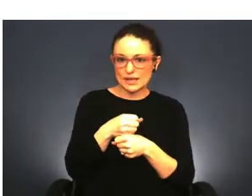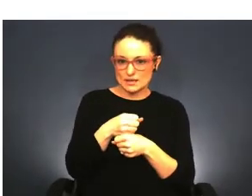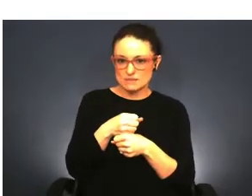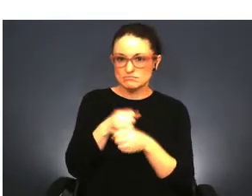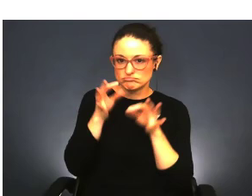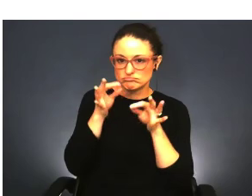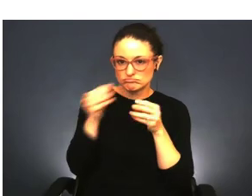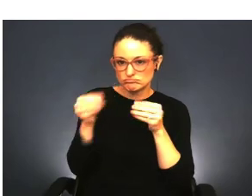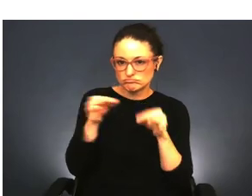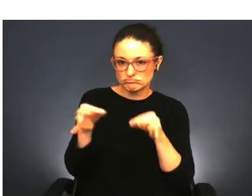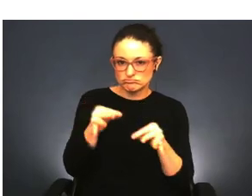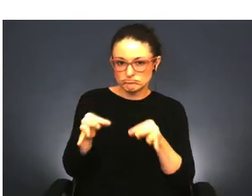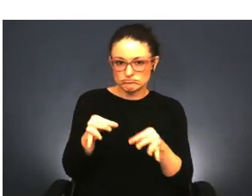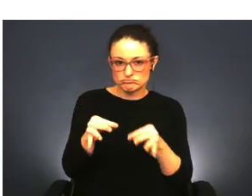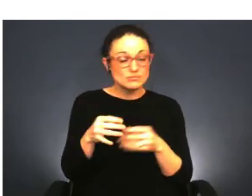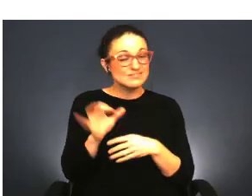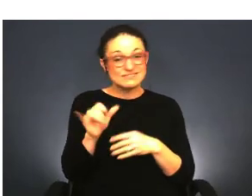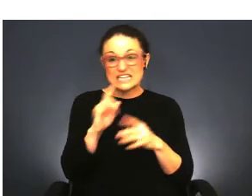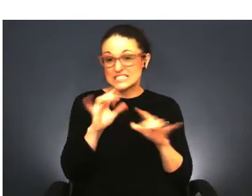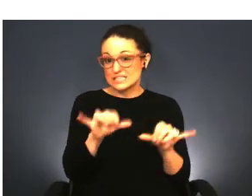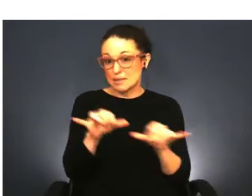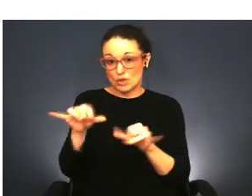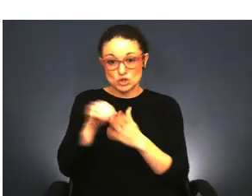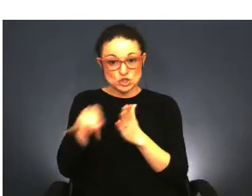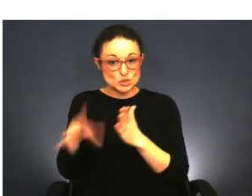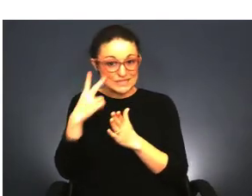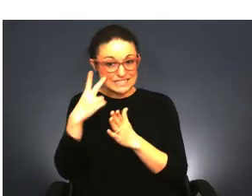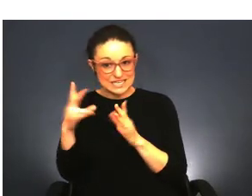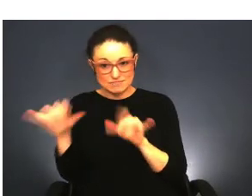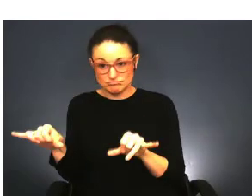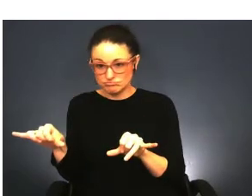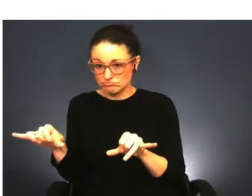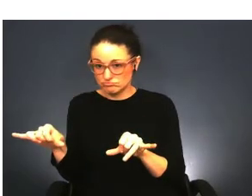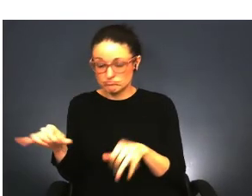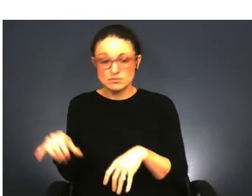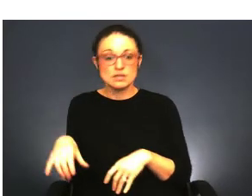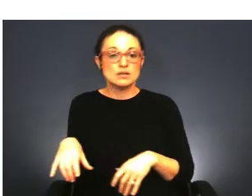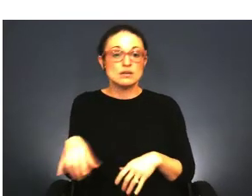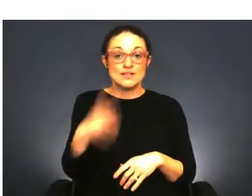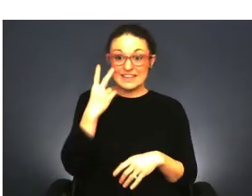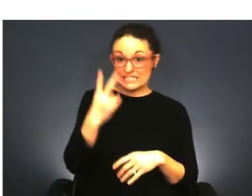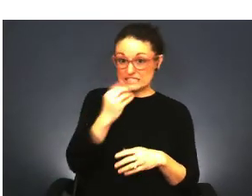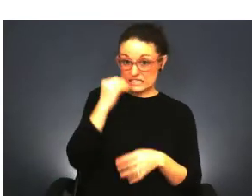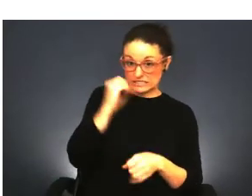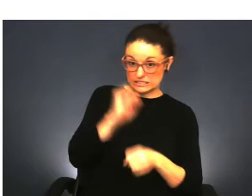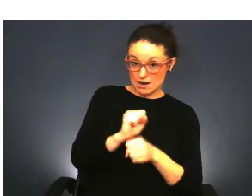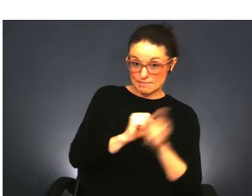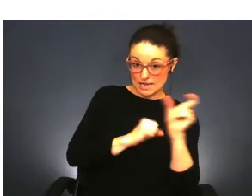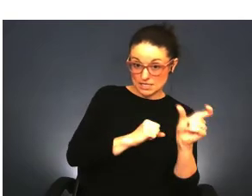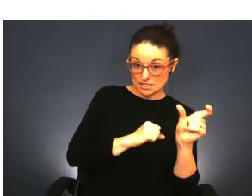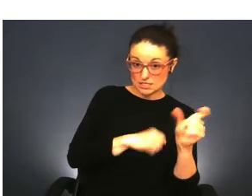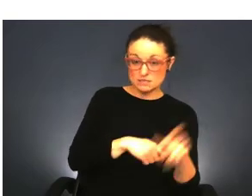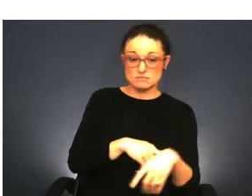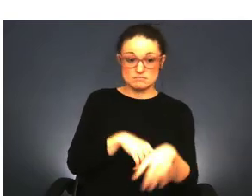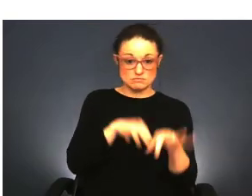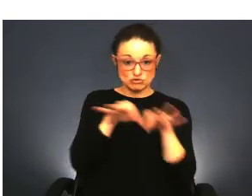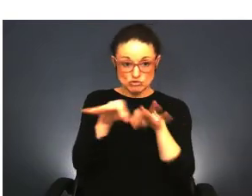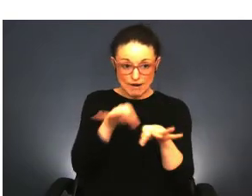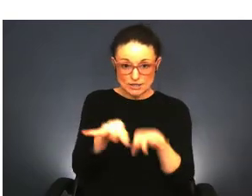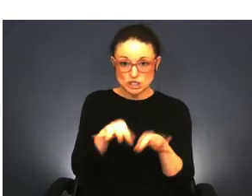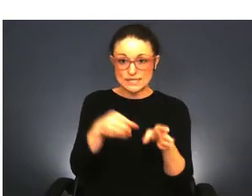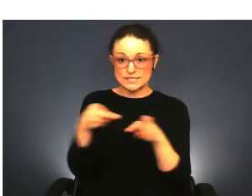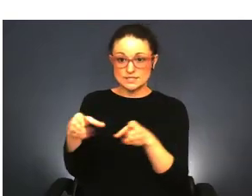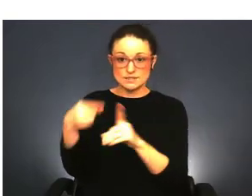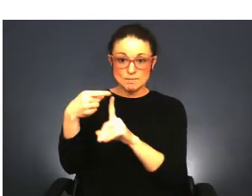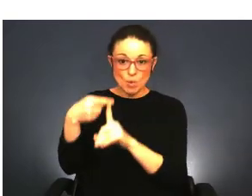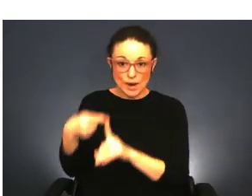what your students see. They see that they have this assignment, they see the directions, they see the points, how it should be